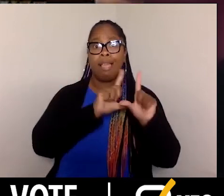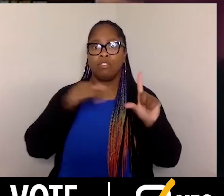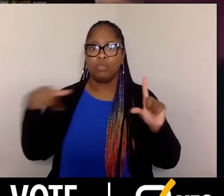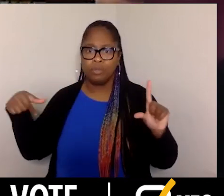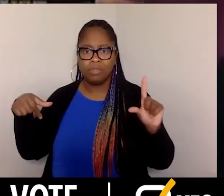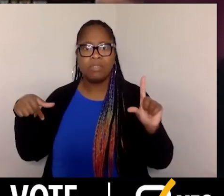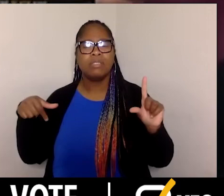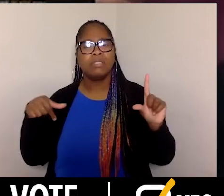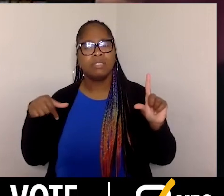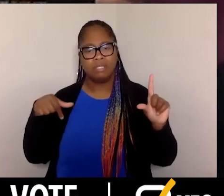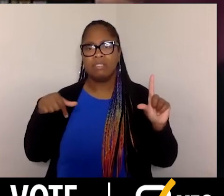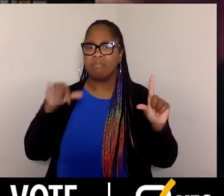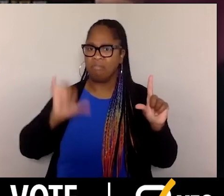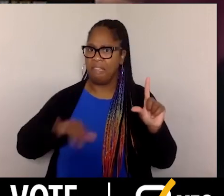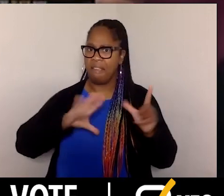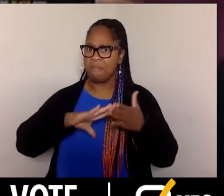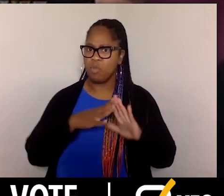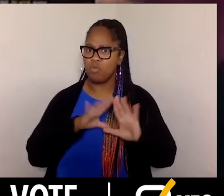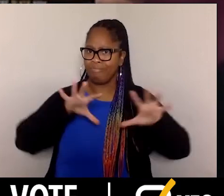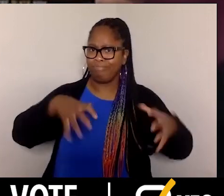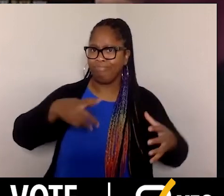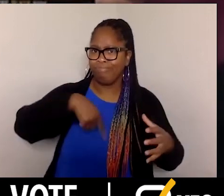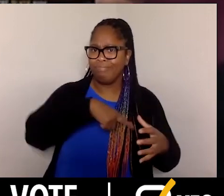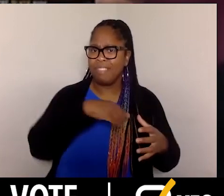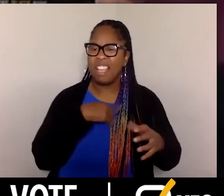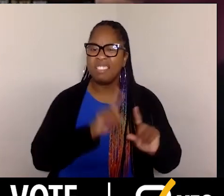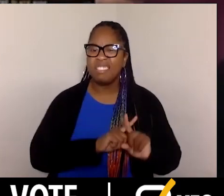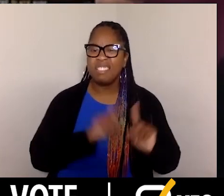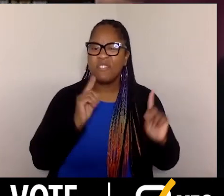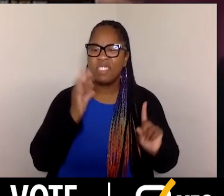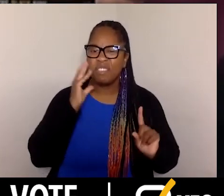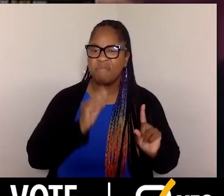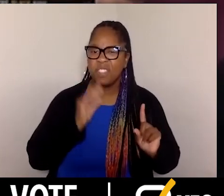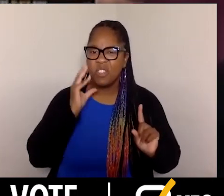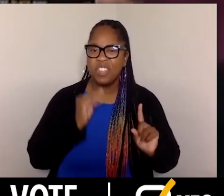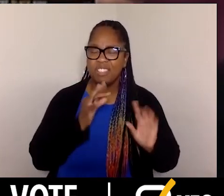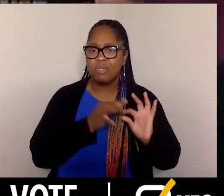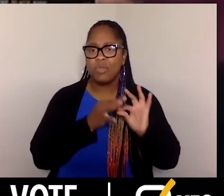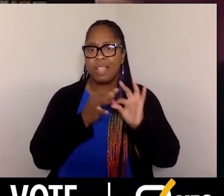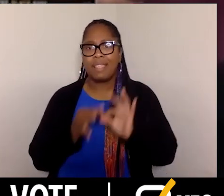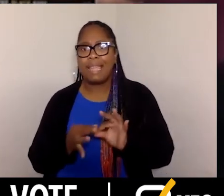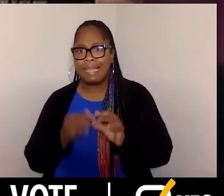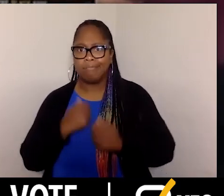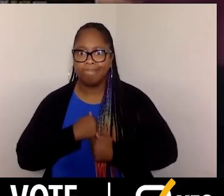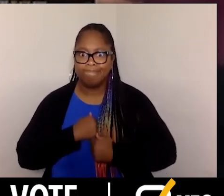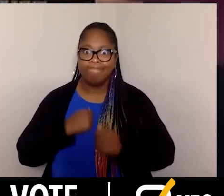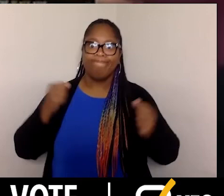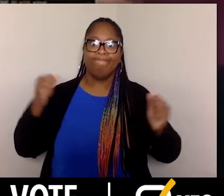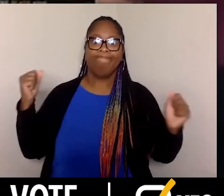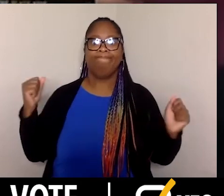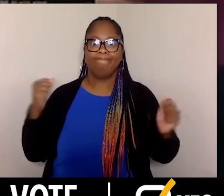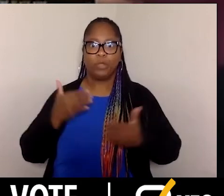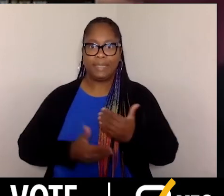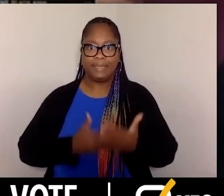LGBTQIA community has a different experience when it comes to the coming out